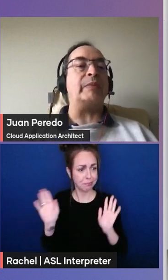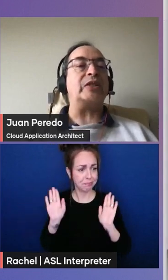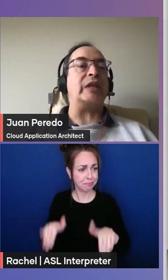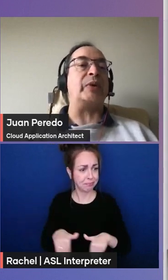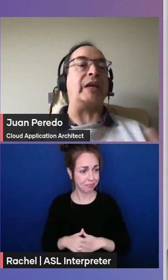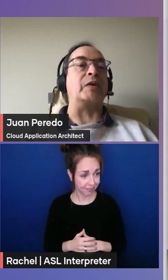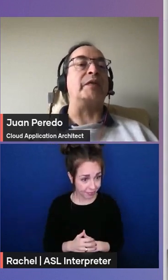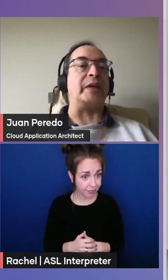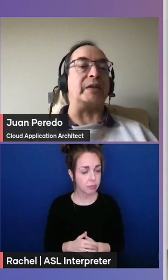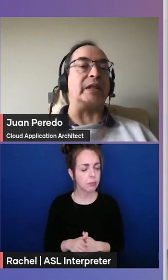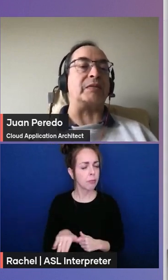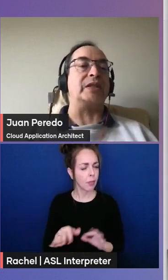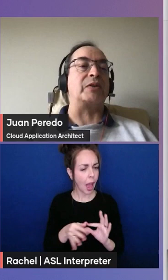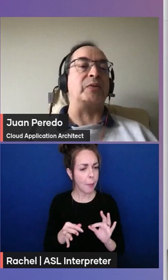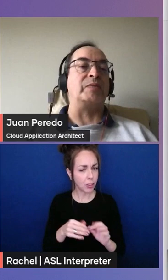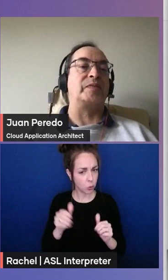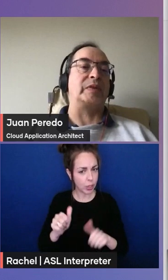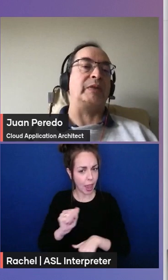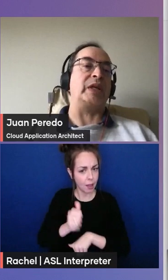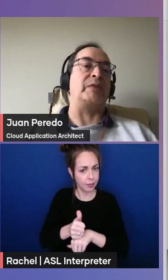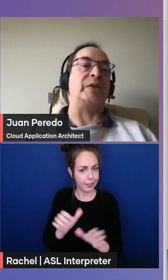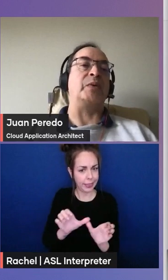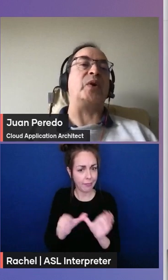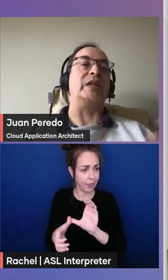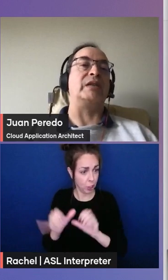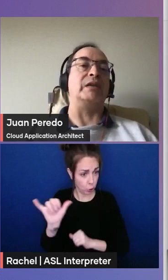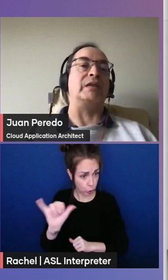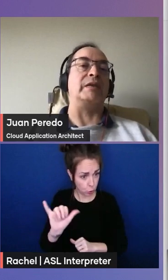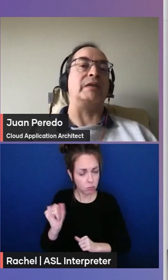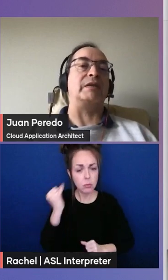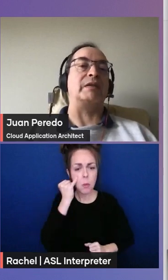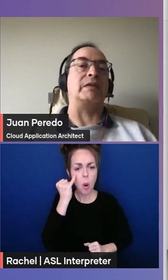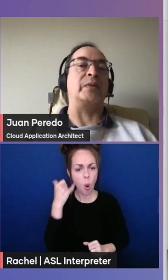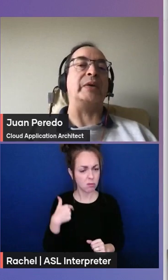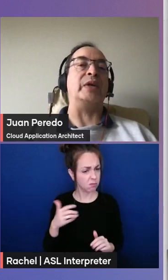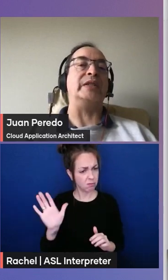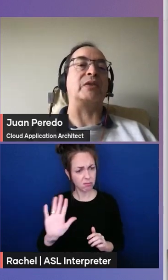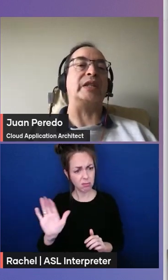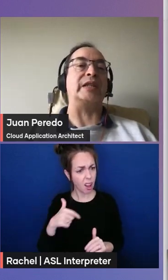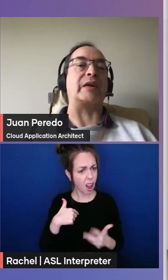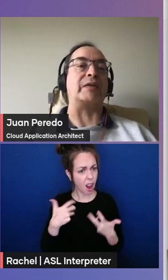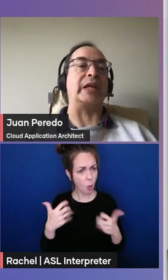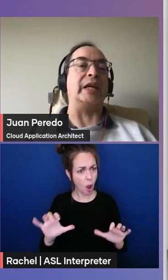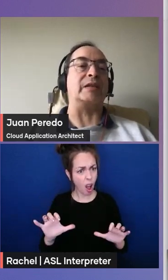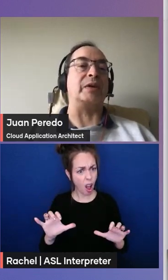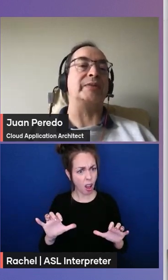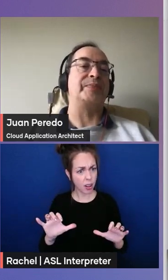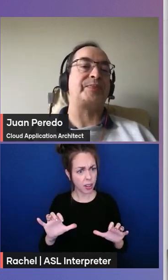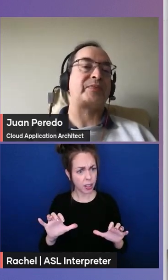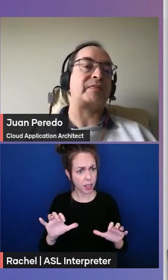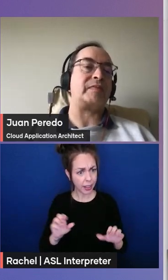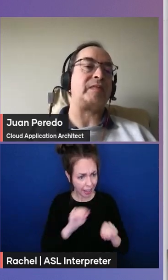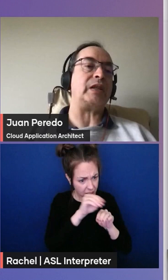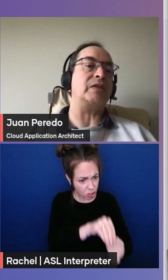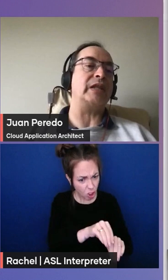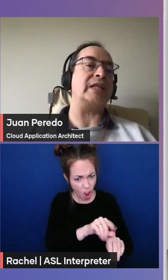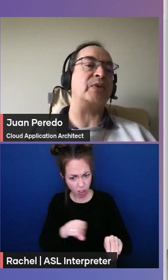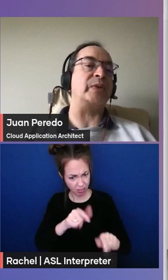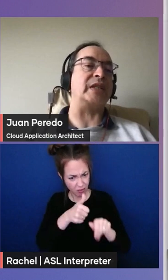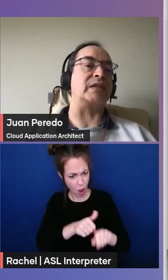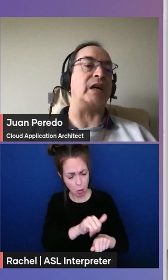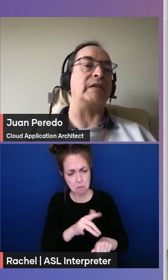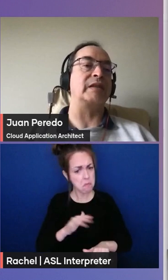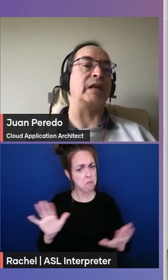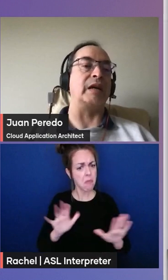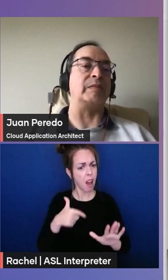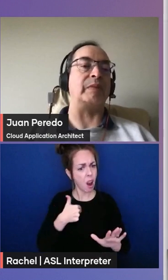But I mentioned that we can configure this, right? So what if we don't want the way we're installing it out of the gate, right? So that's when we